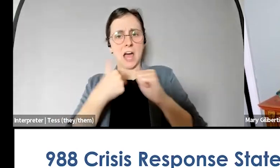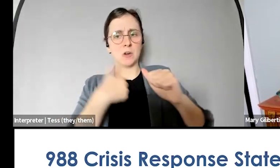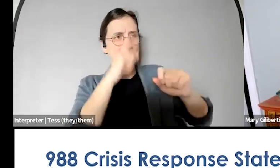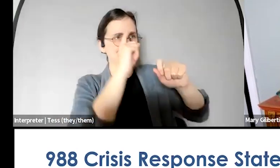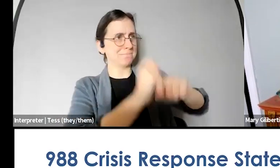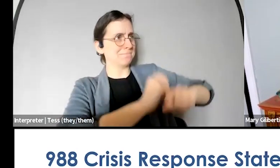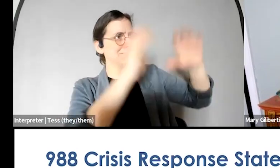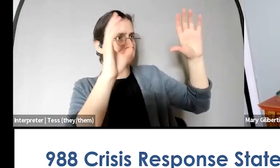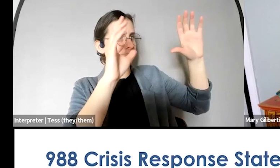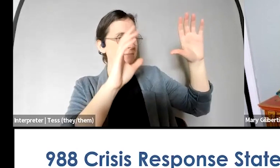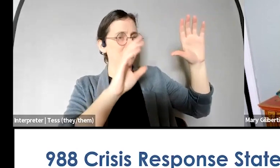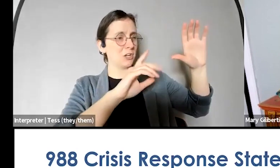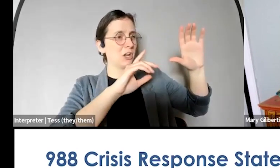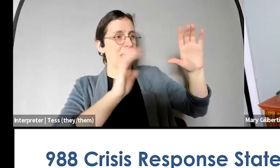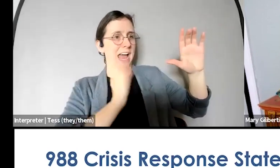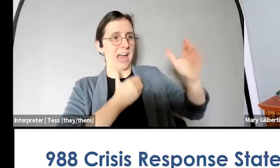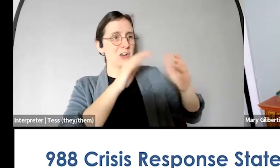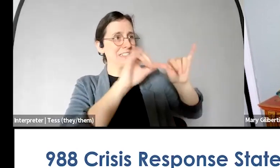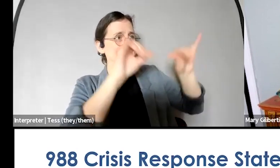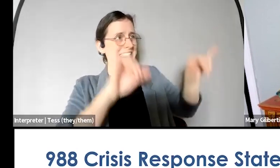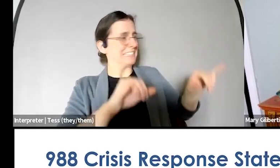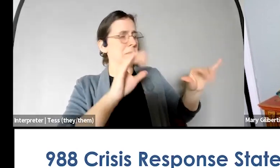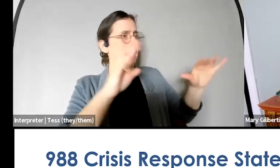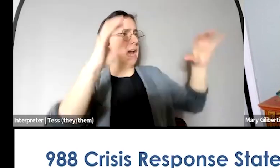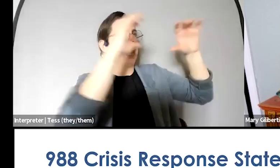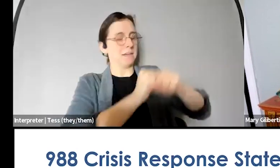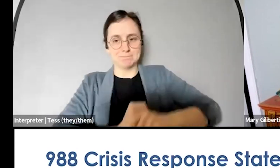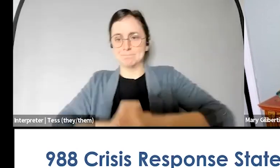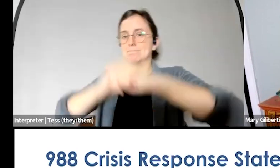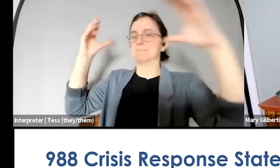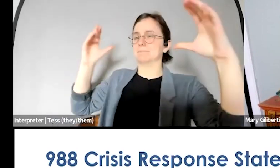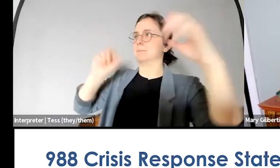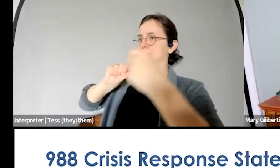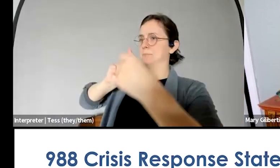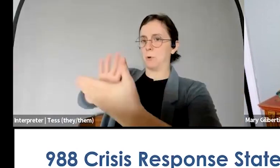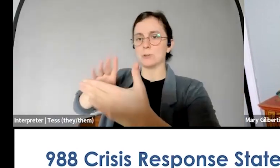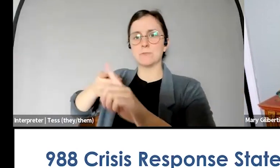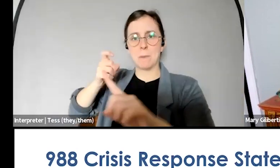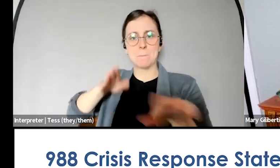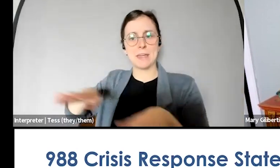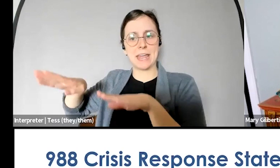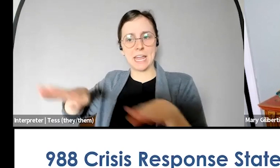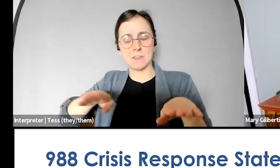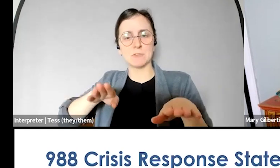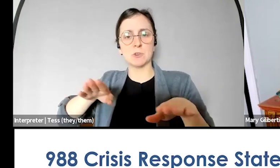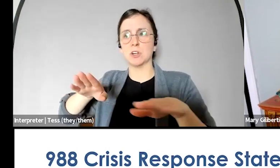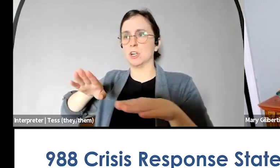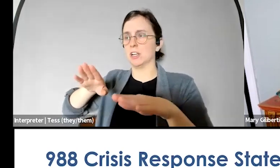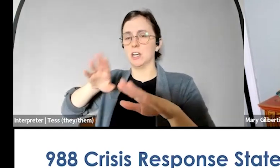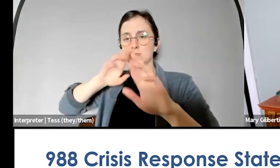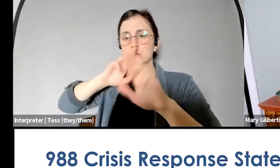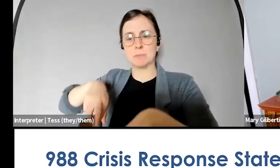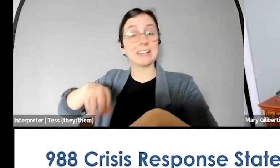more responsive, to have a behavioral health response to crisis, right? Instead of a law enforcement